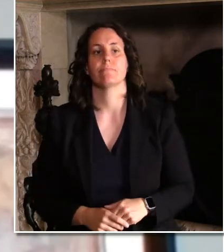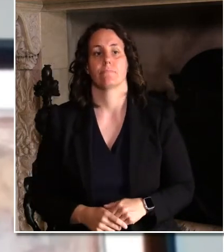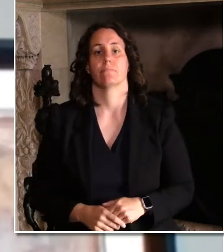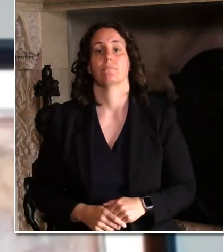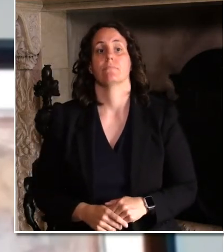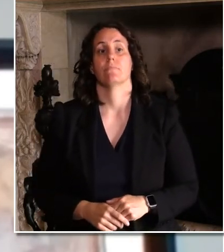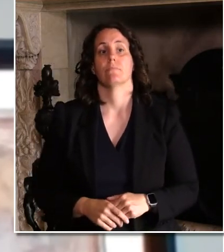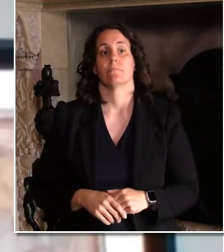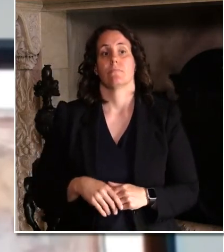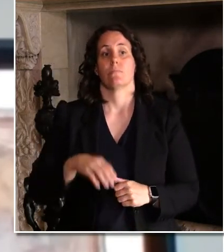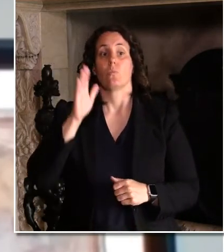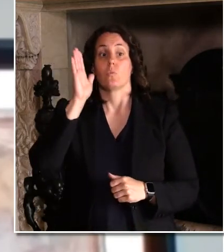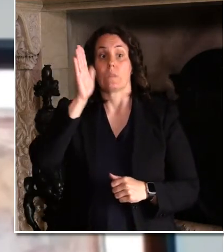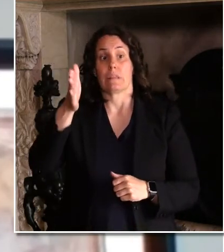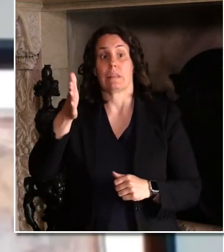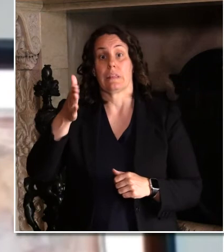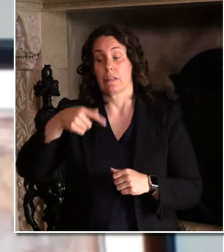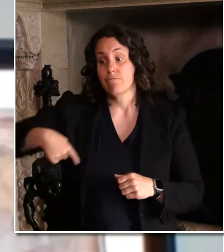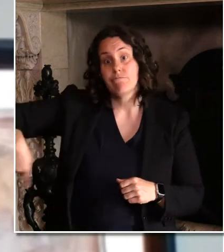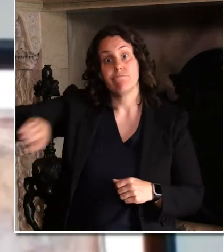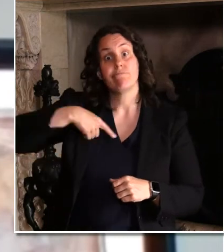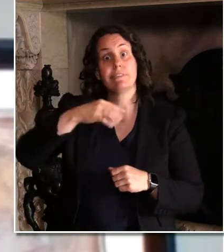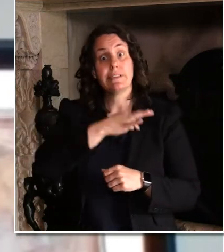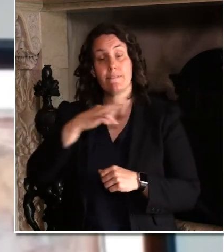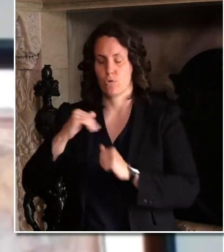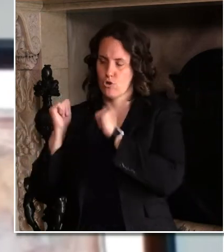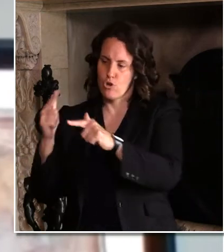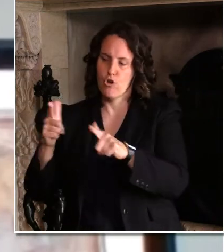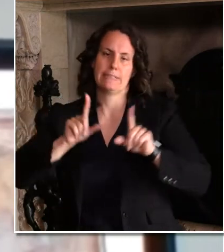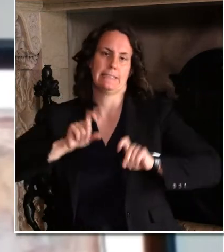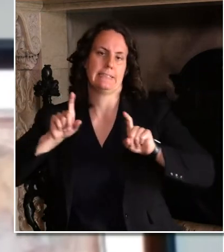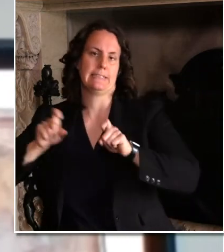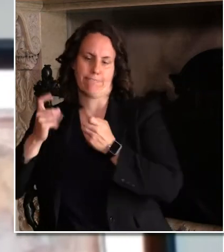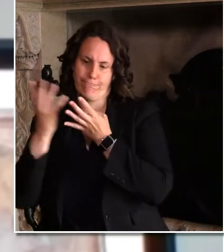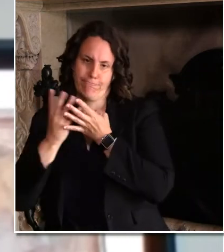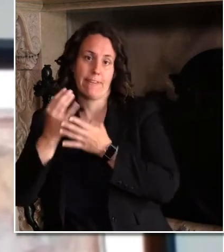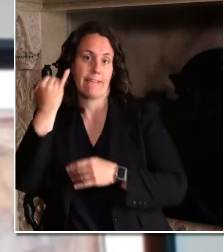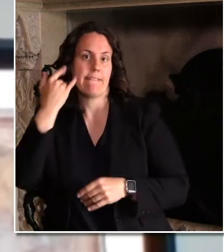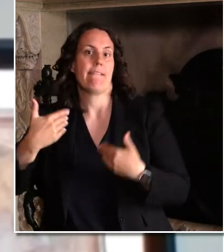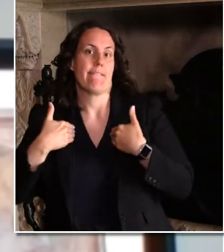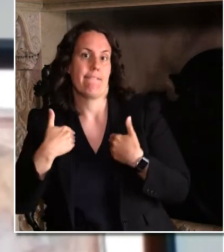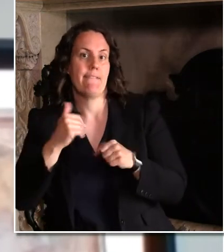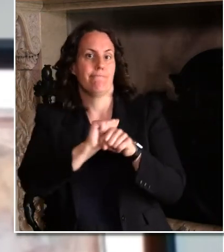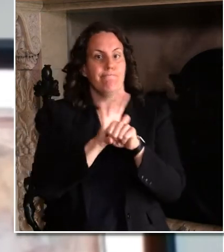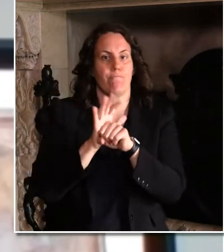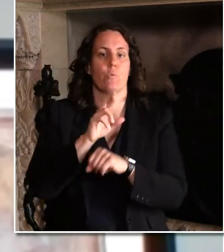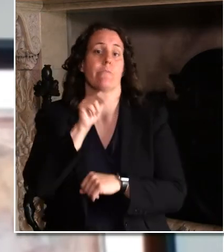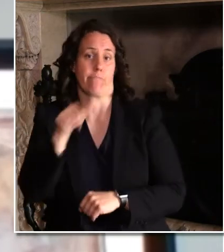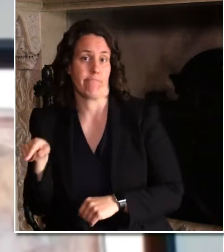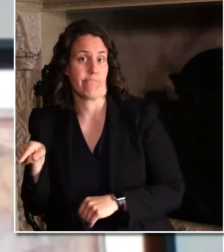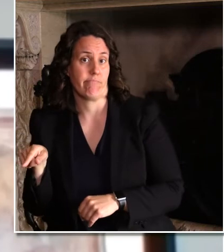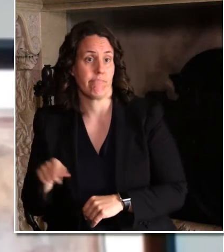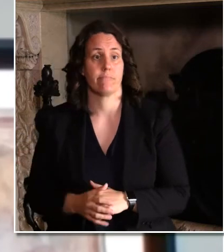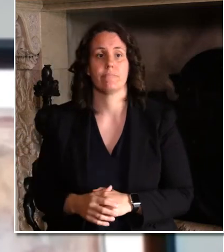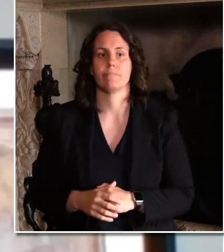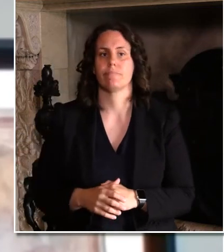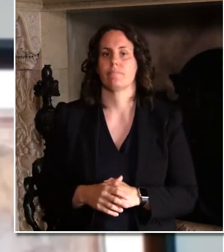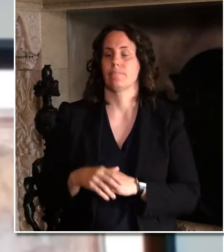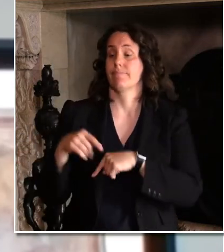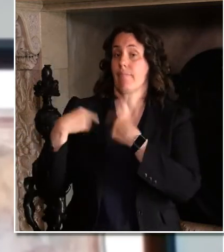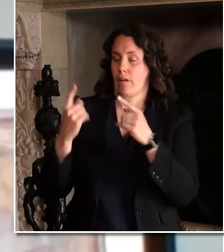providing for us, and we need that type of support and coverage of testing on an ongoing basis. We have had 2 positive cases between our